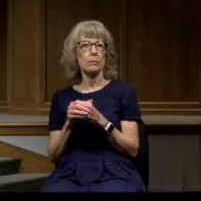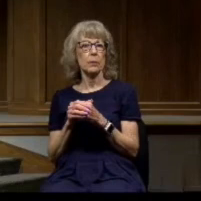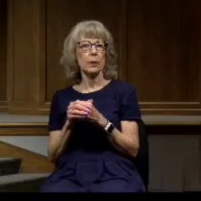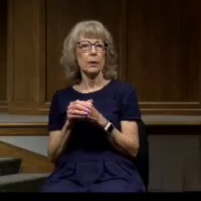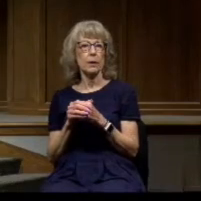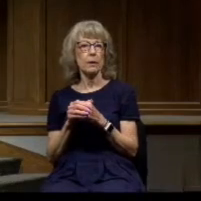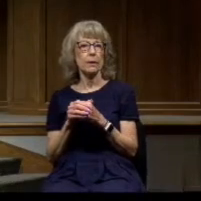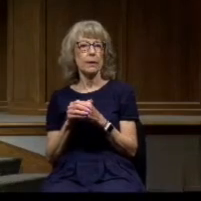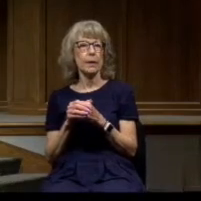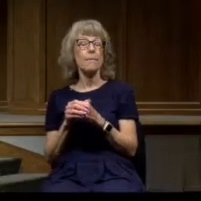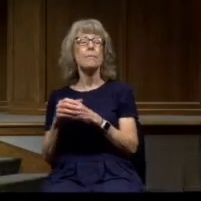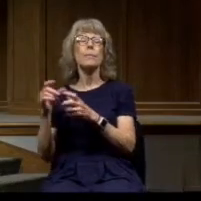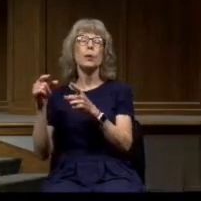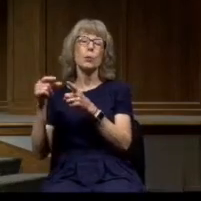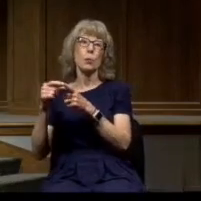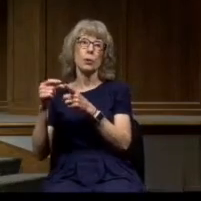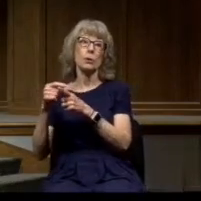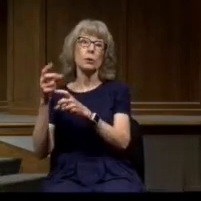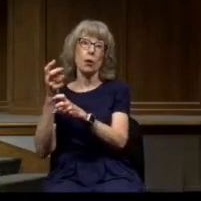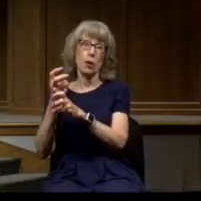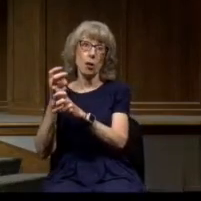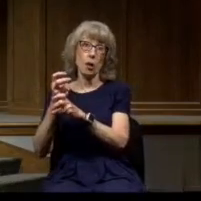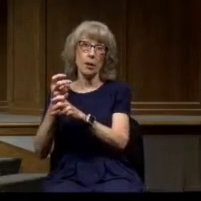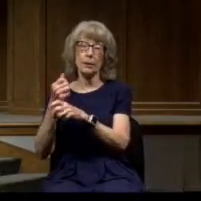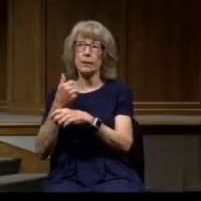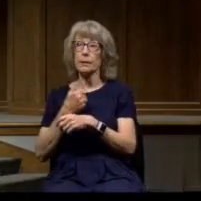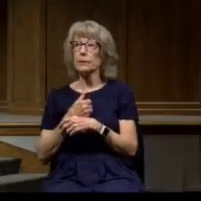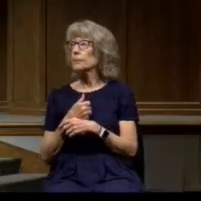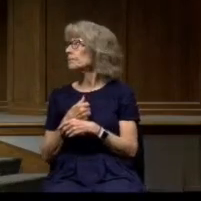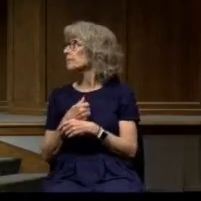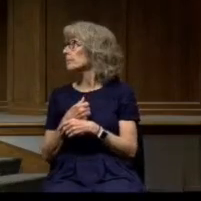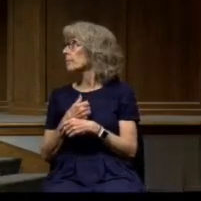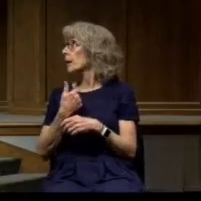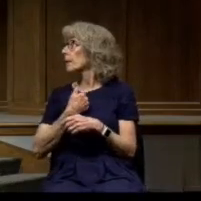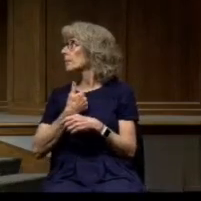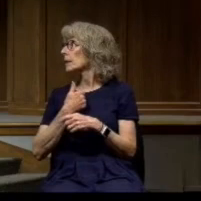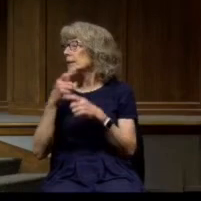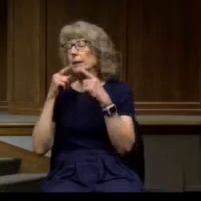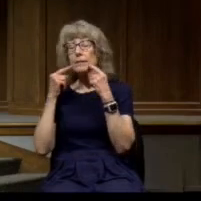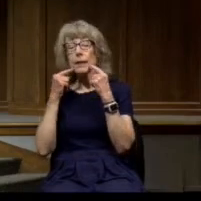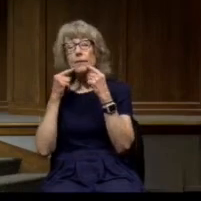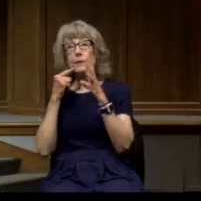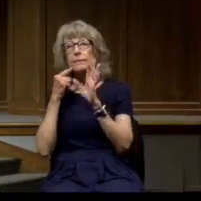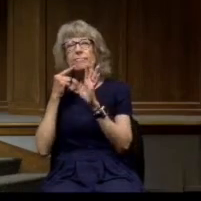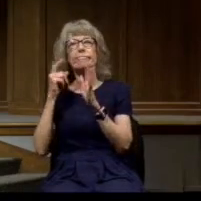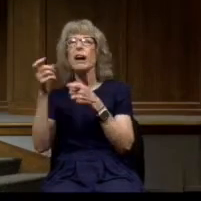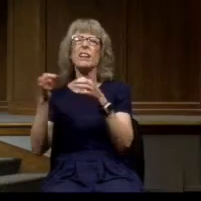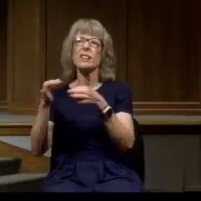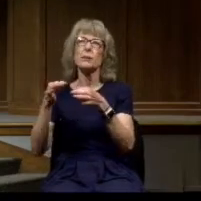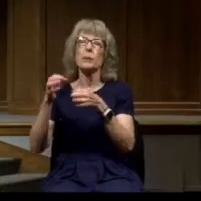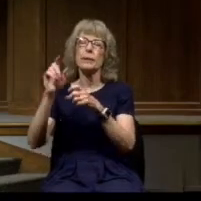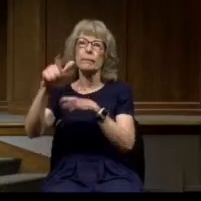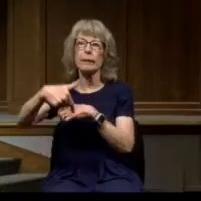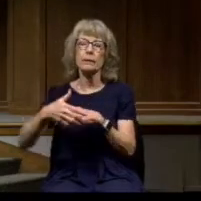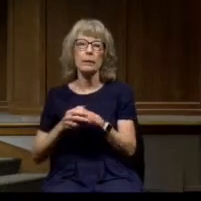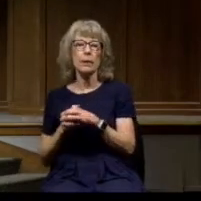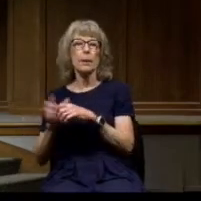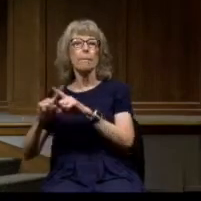These words are so hard. I'm laughing because I had a hypocritical moment yesterday that I can maybe tell you about later. Okay, verse 14, here we